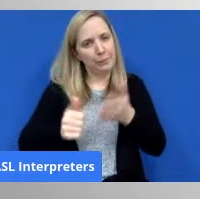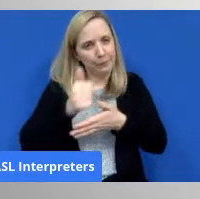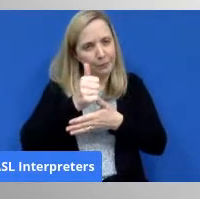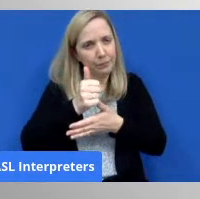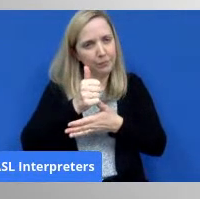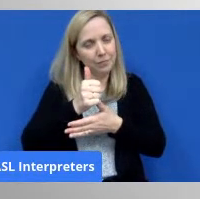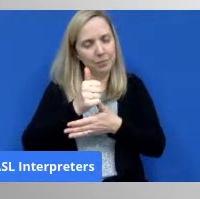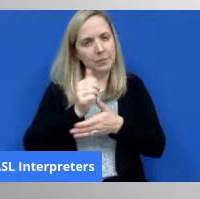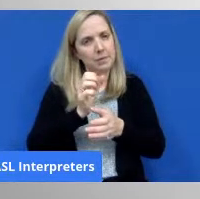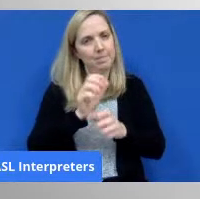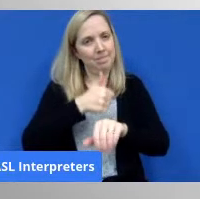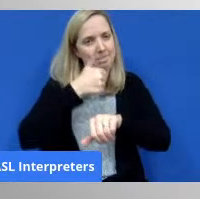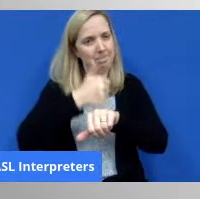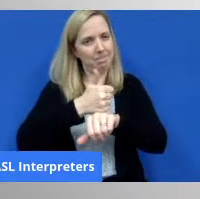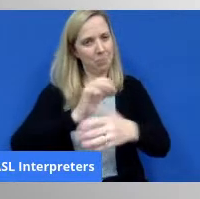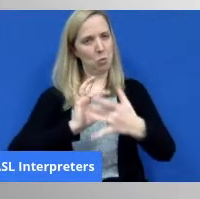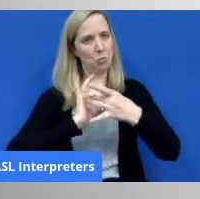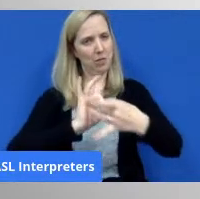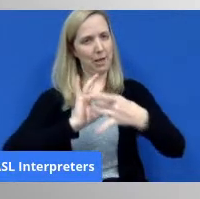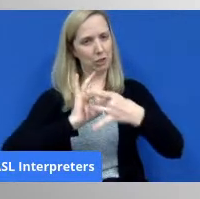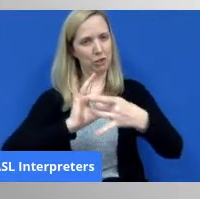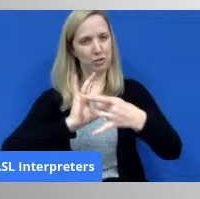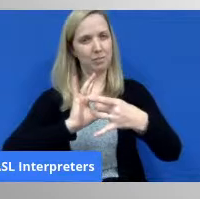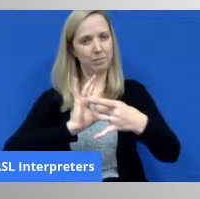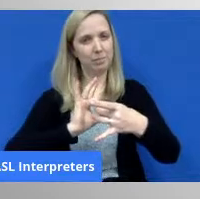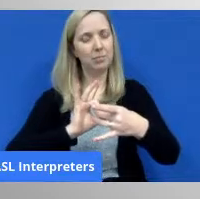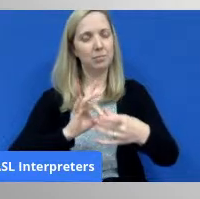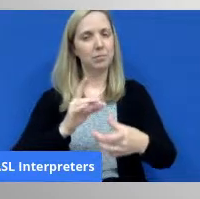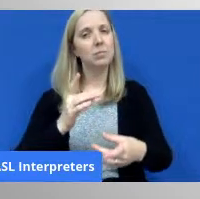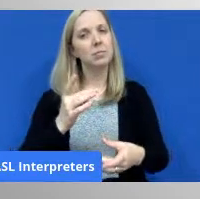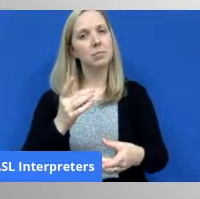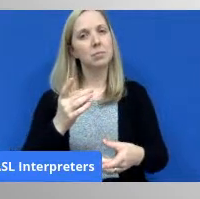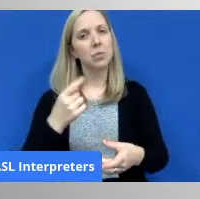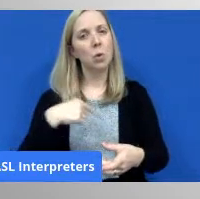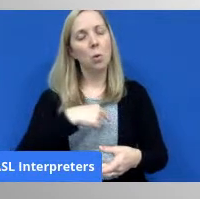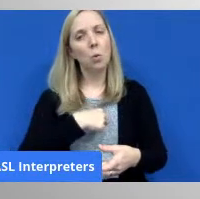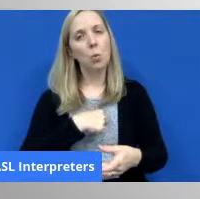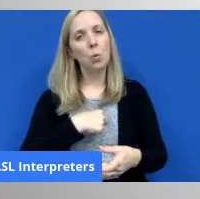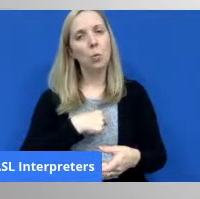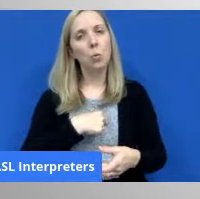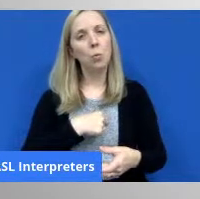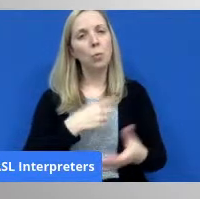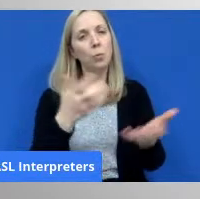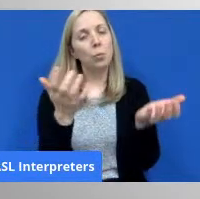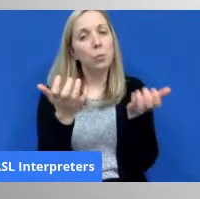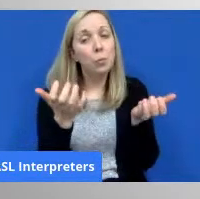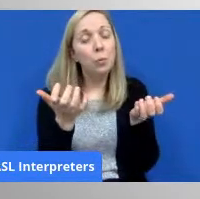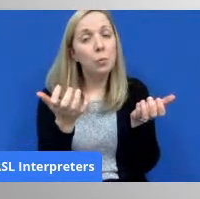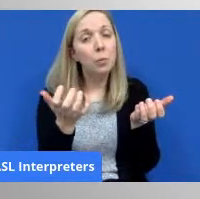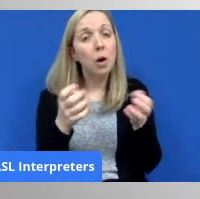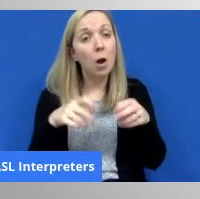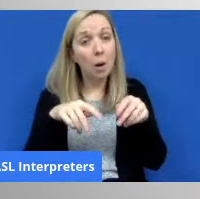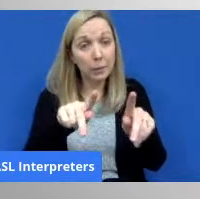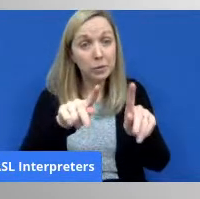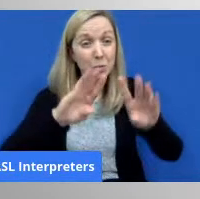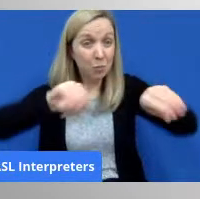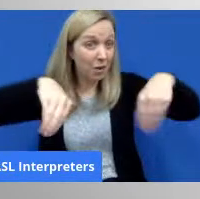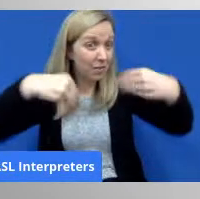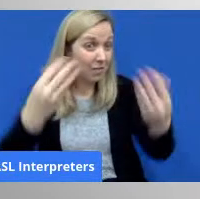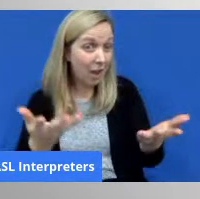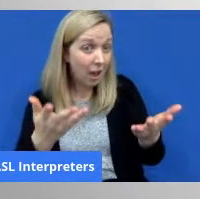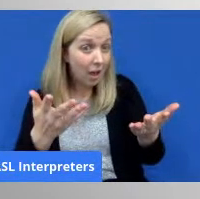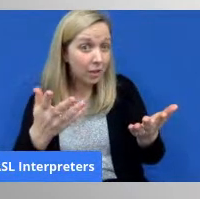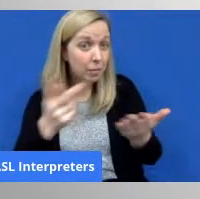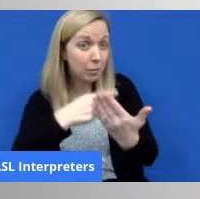great way to do that. And so we want not only to have an opportunity to offer this programming, but to form longer